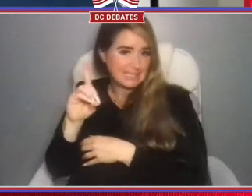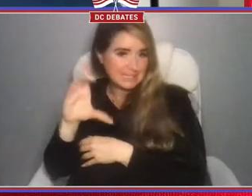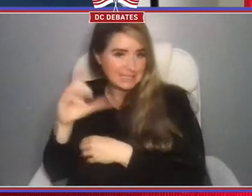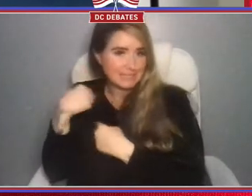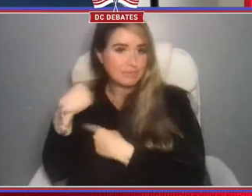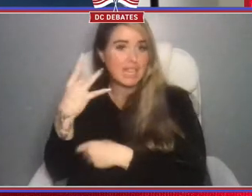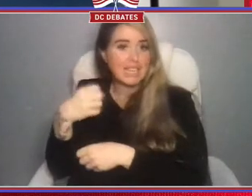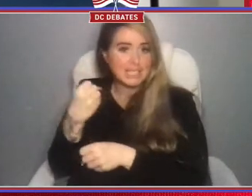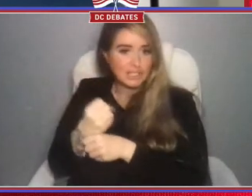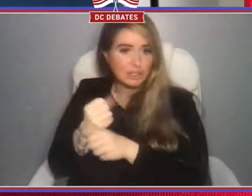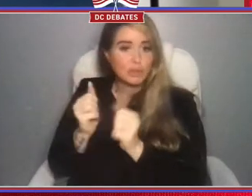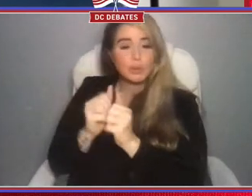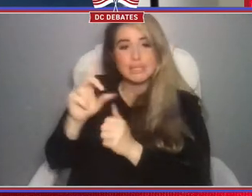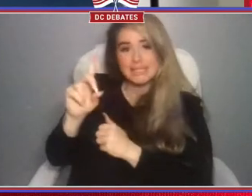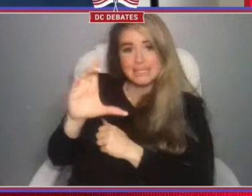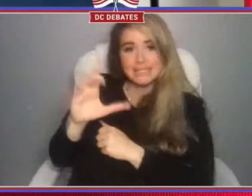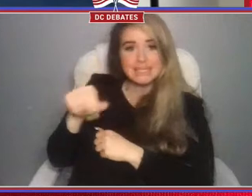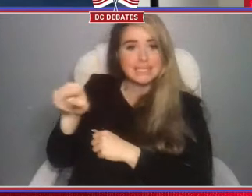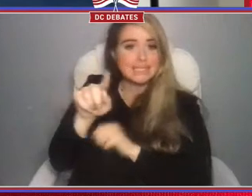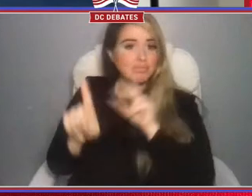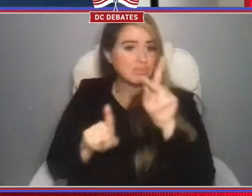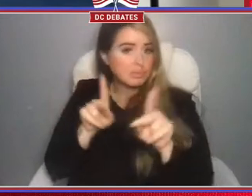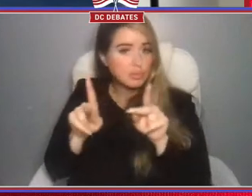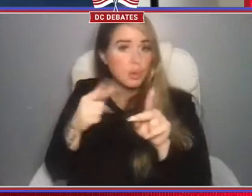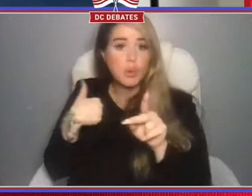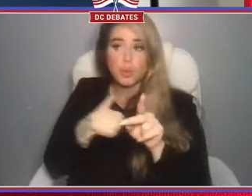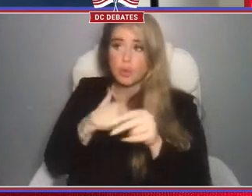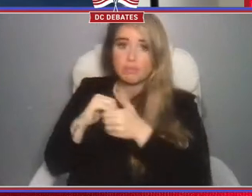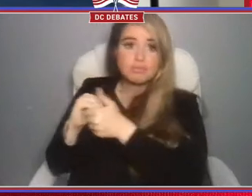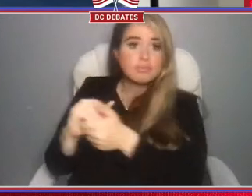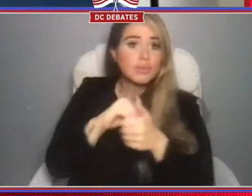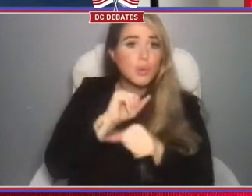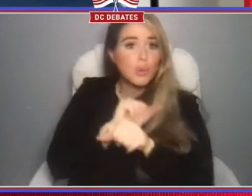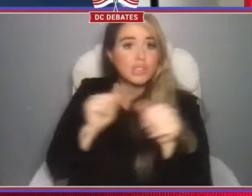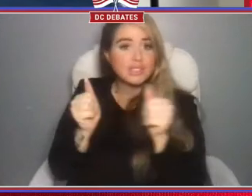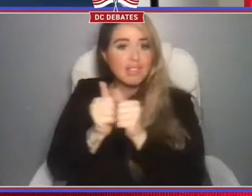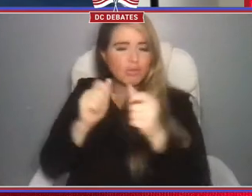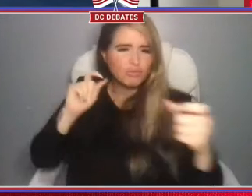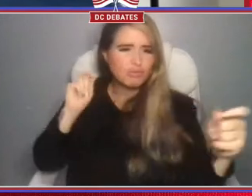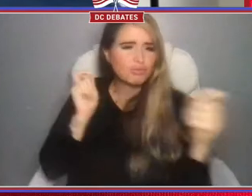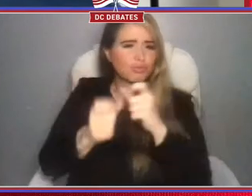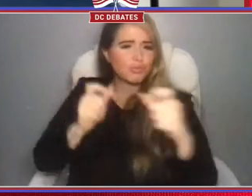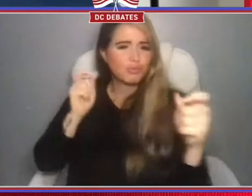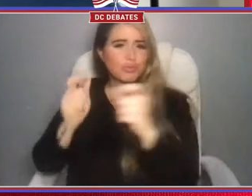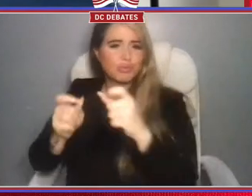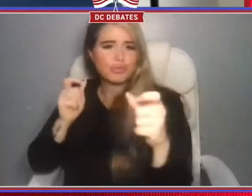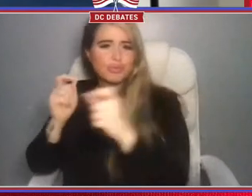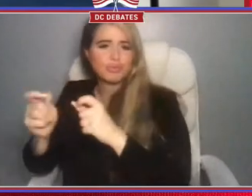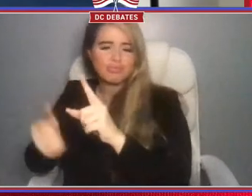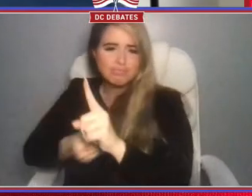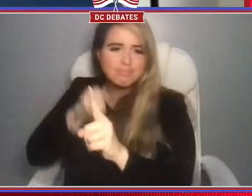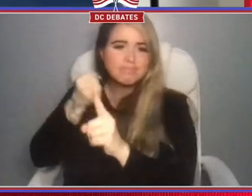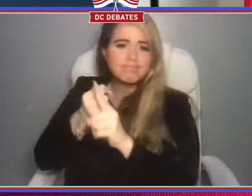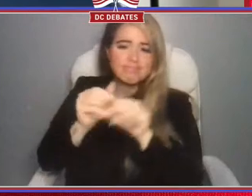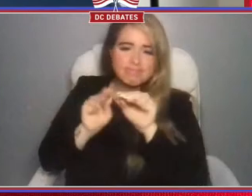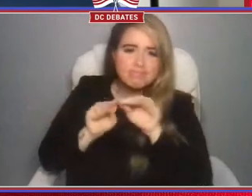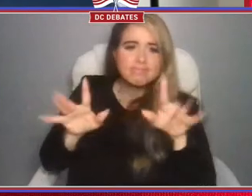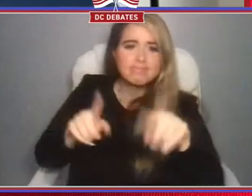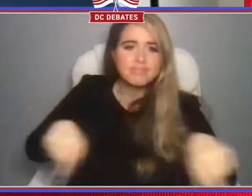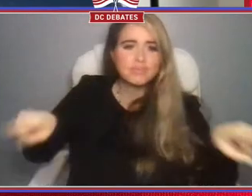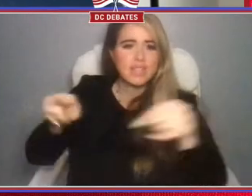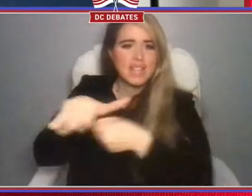DC residents, we have made big changes and a big difference in neighborhoods across the District of